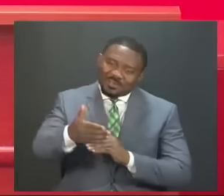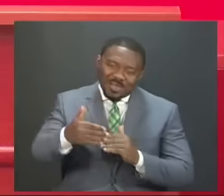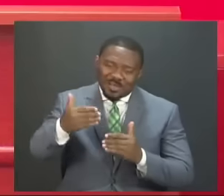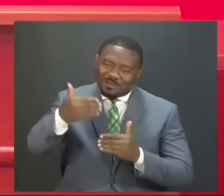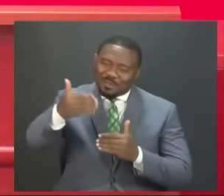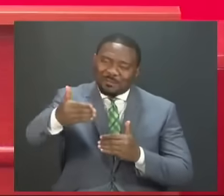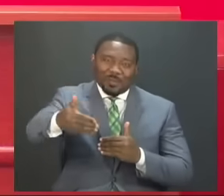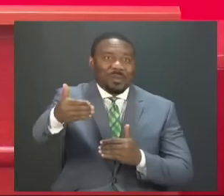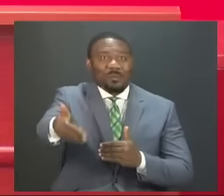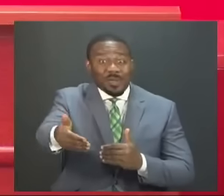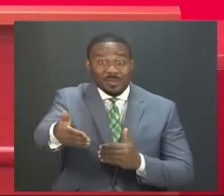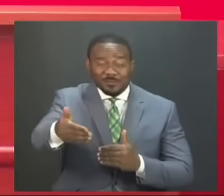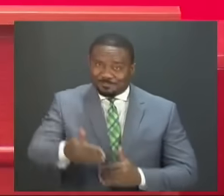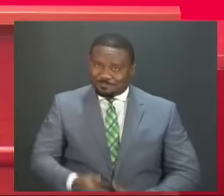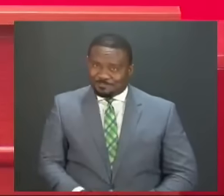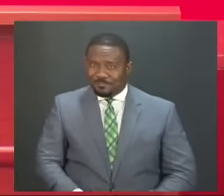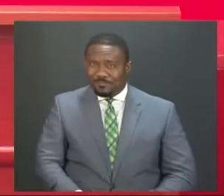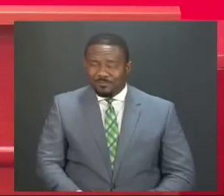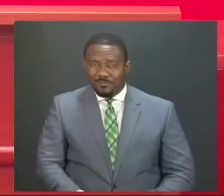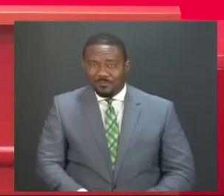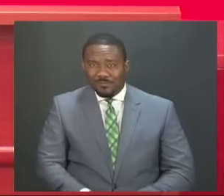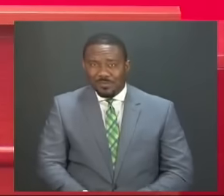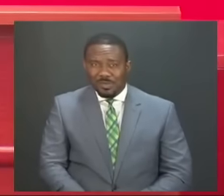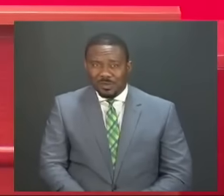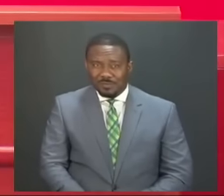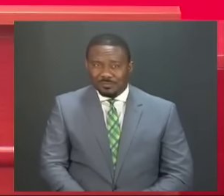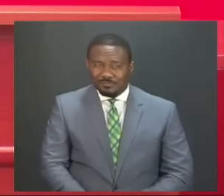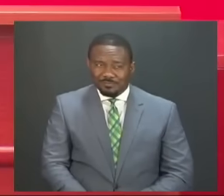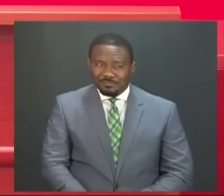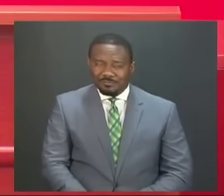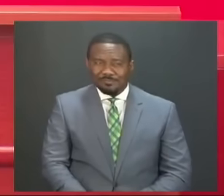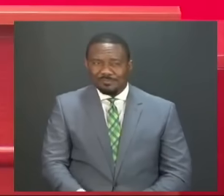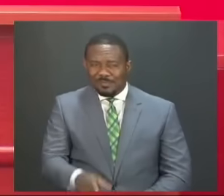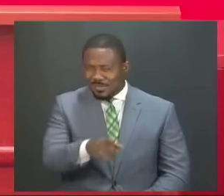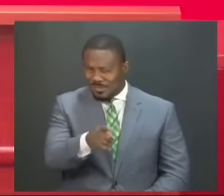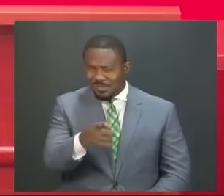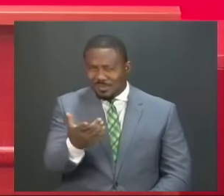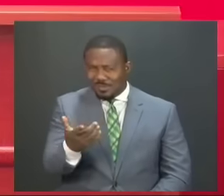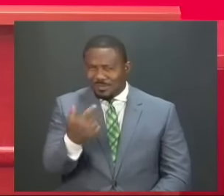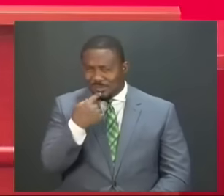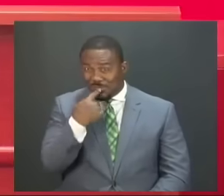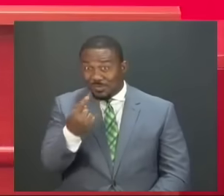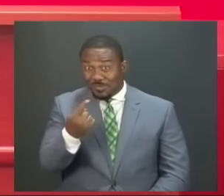So when you make the application, in fairness, I told you your application is premature.